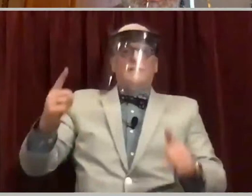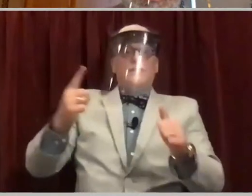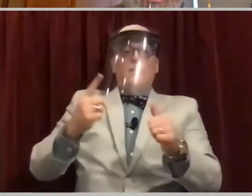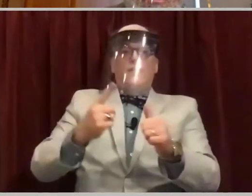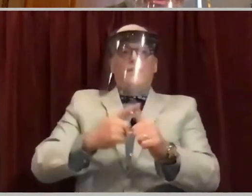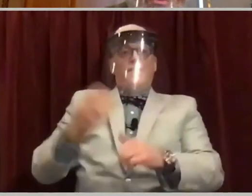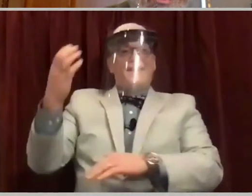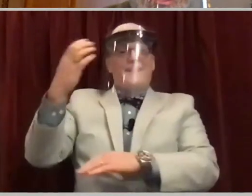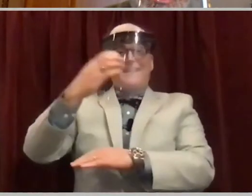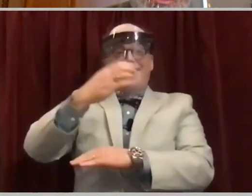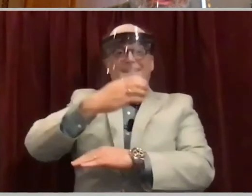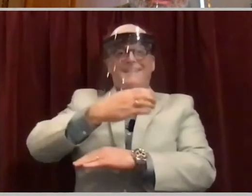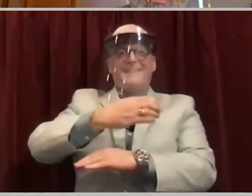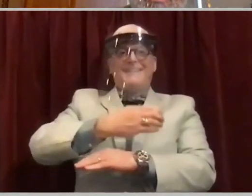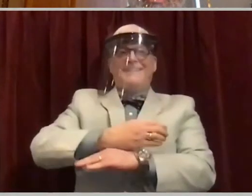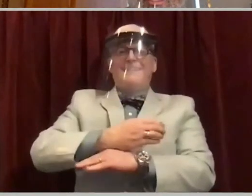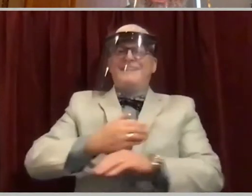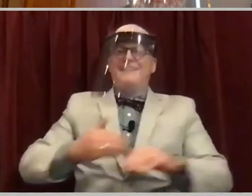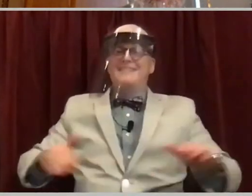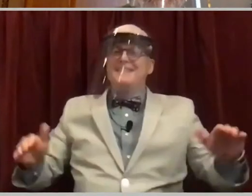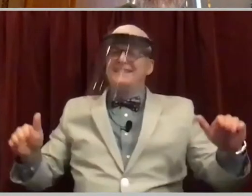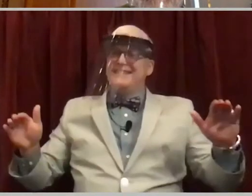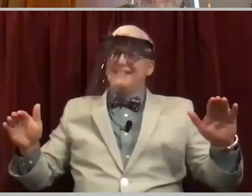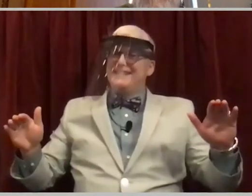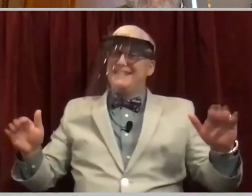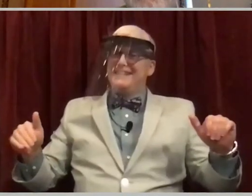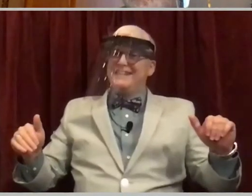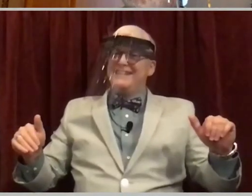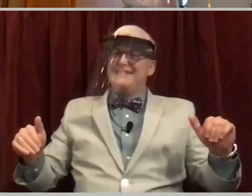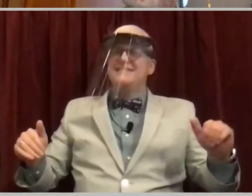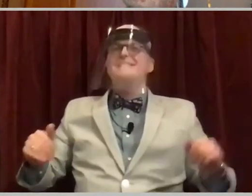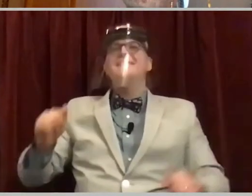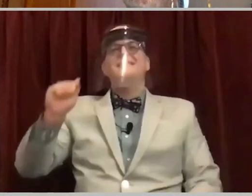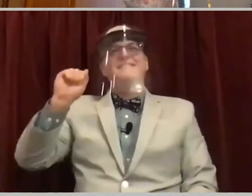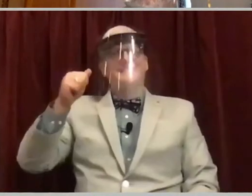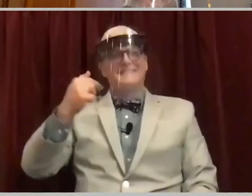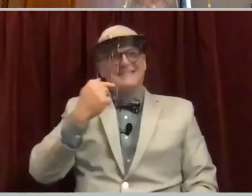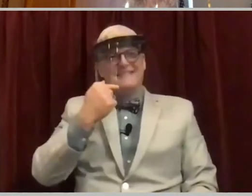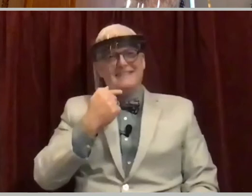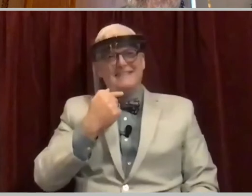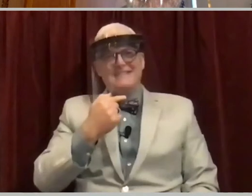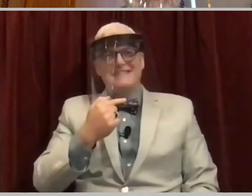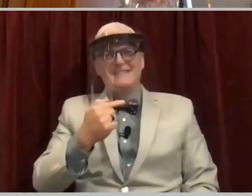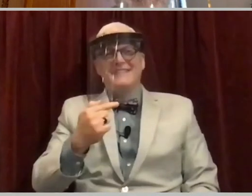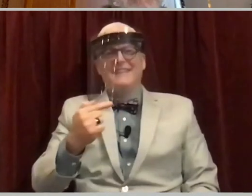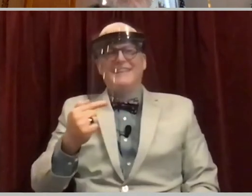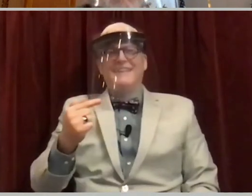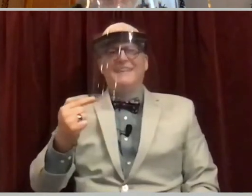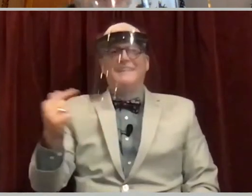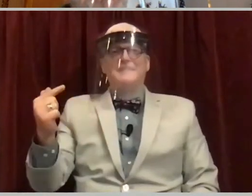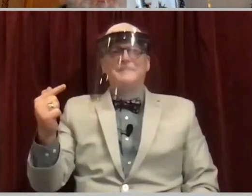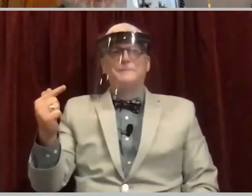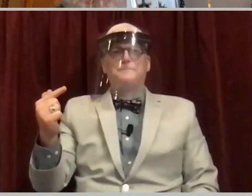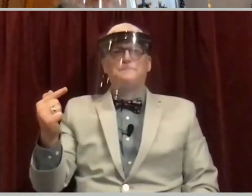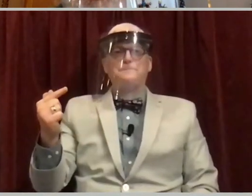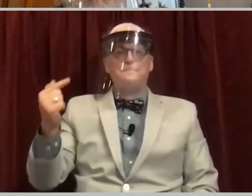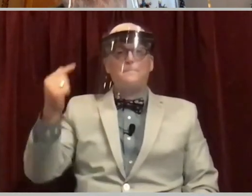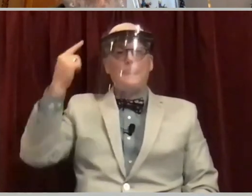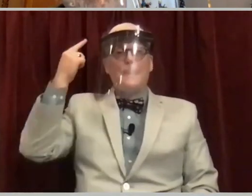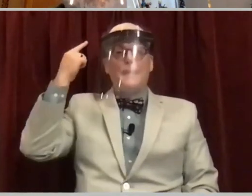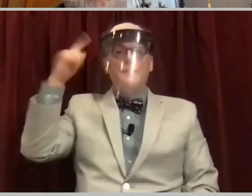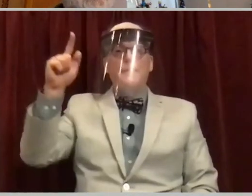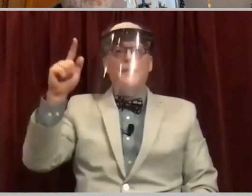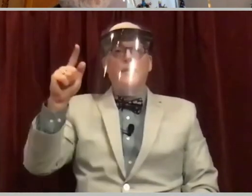first Noel, the angel did say, was